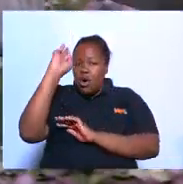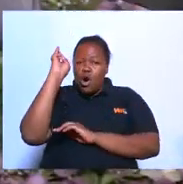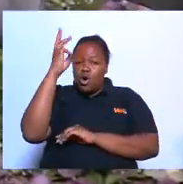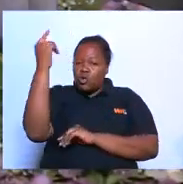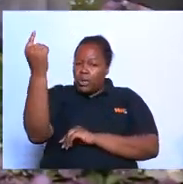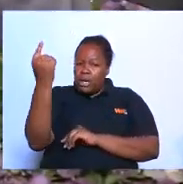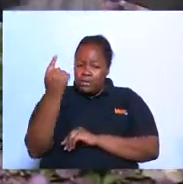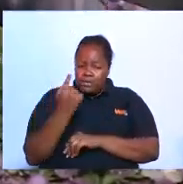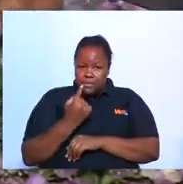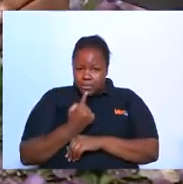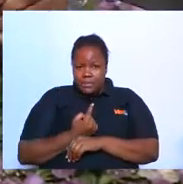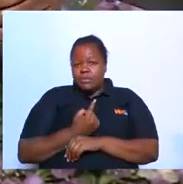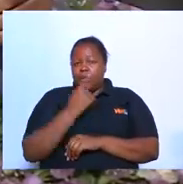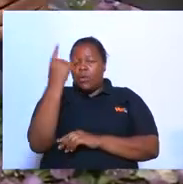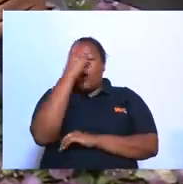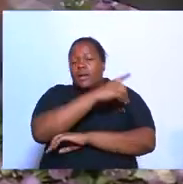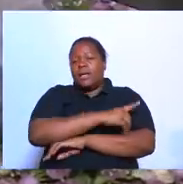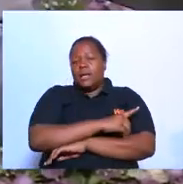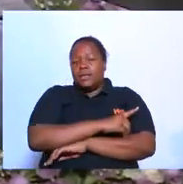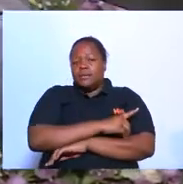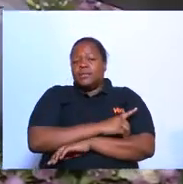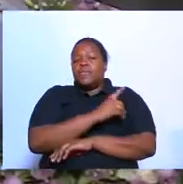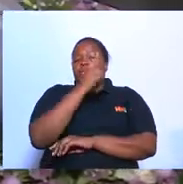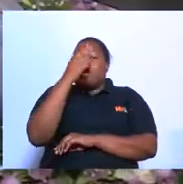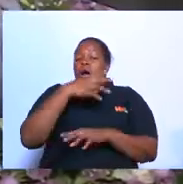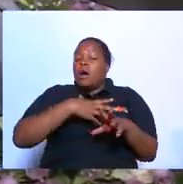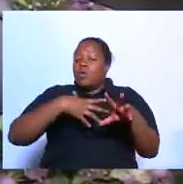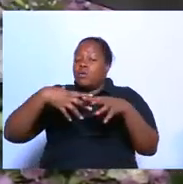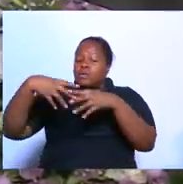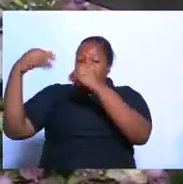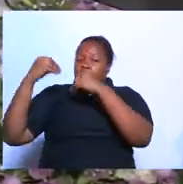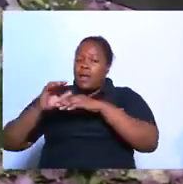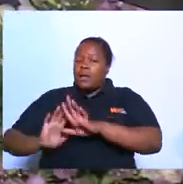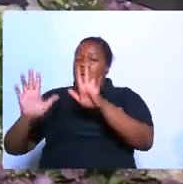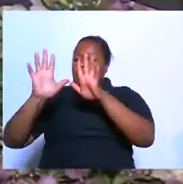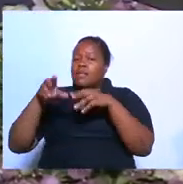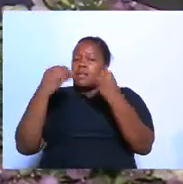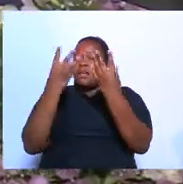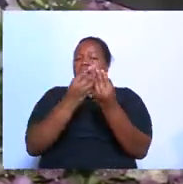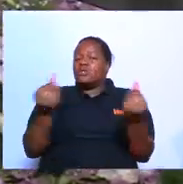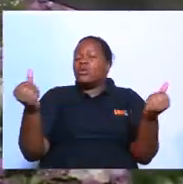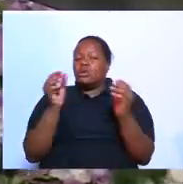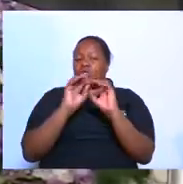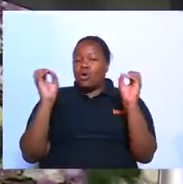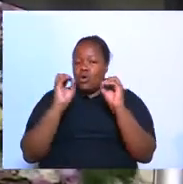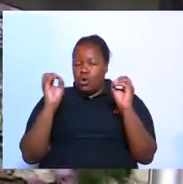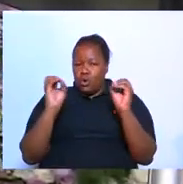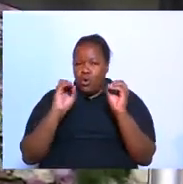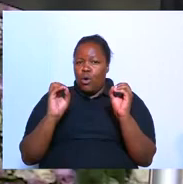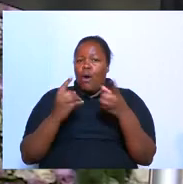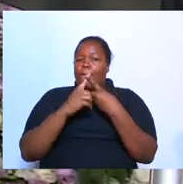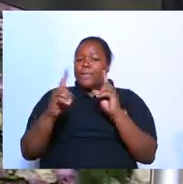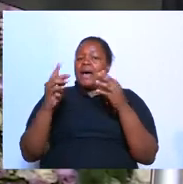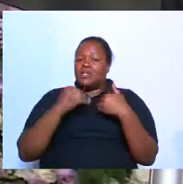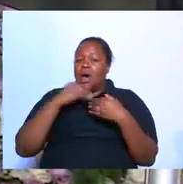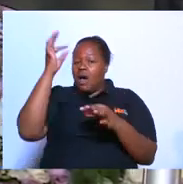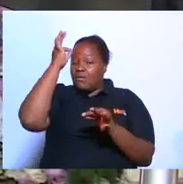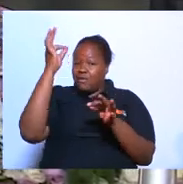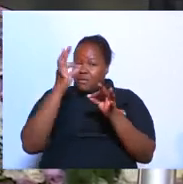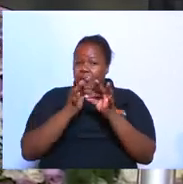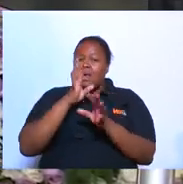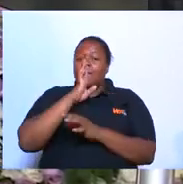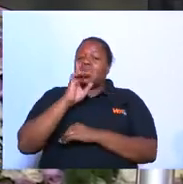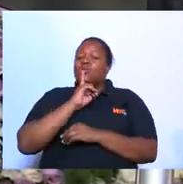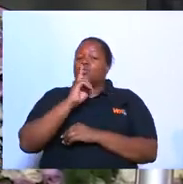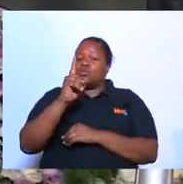intervene one day Hallelujah going away will not give you a solution to have faith is to